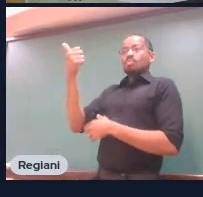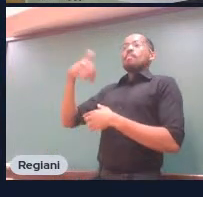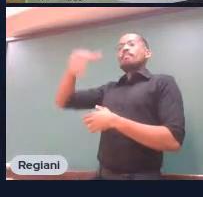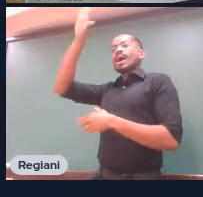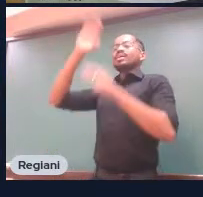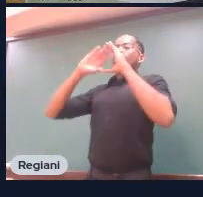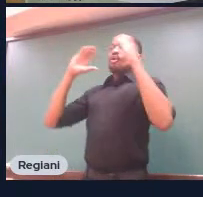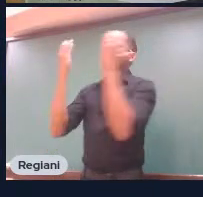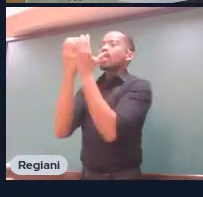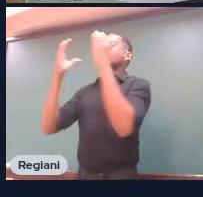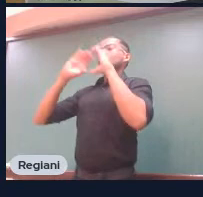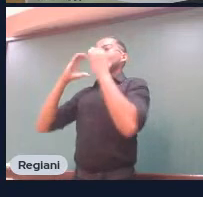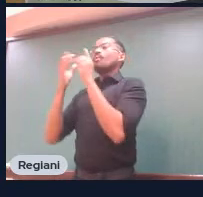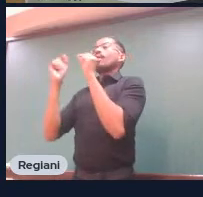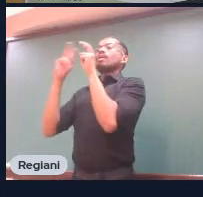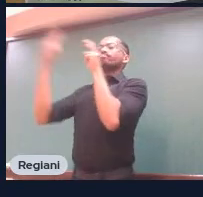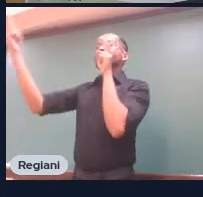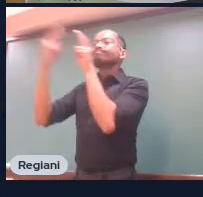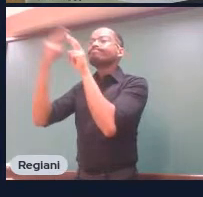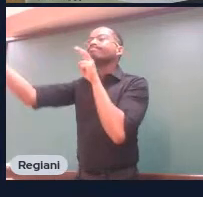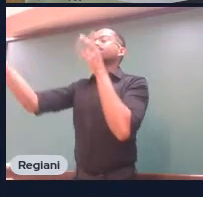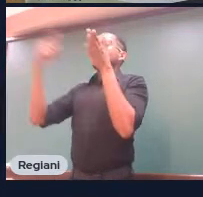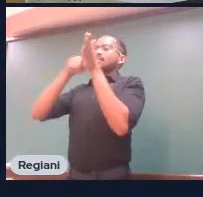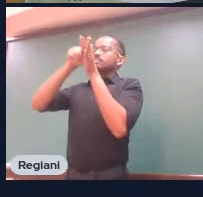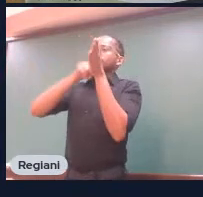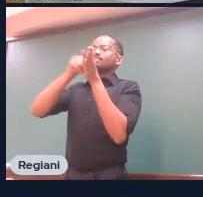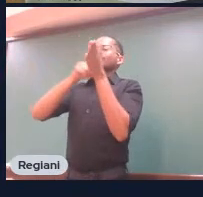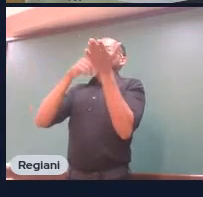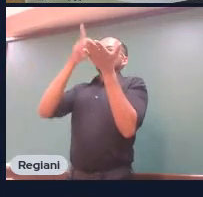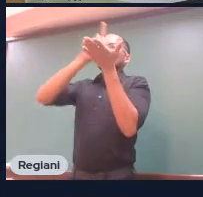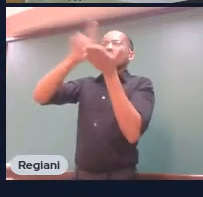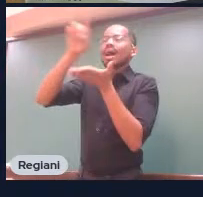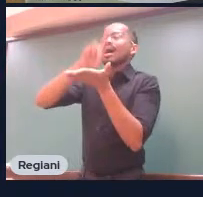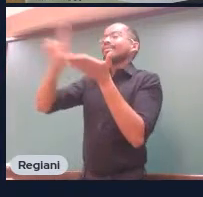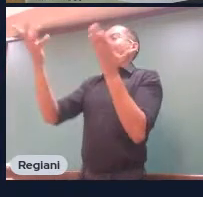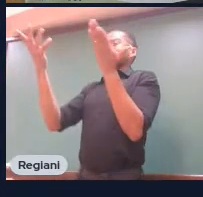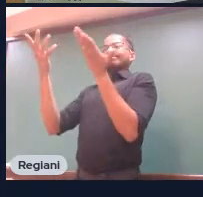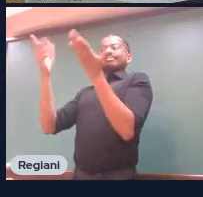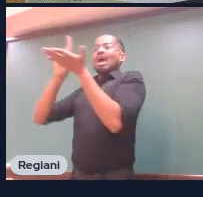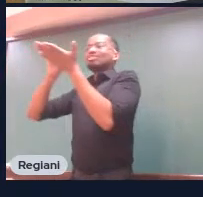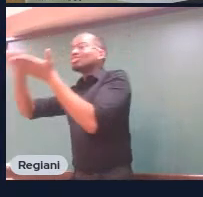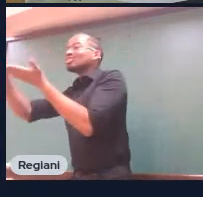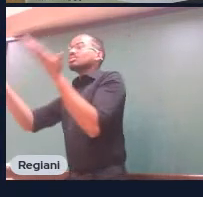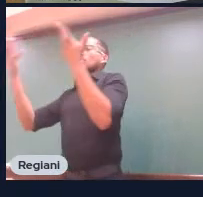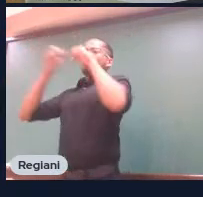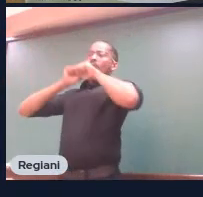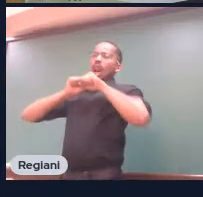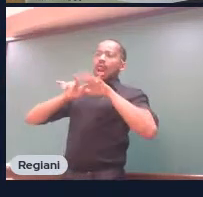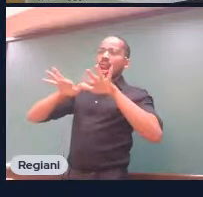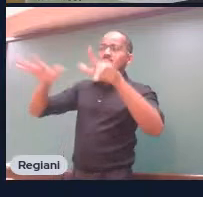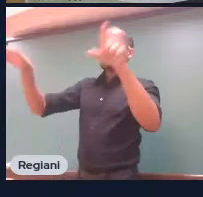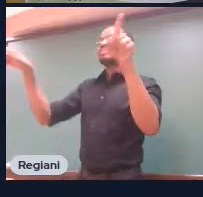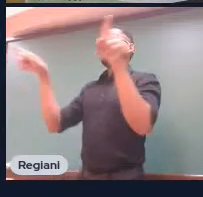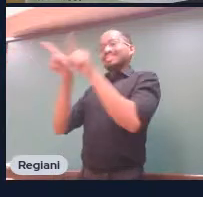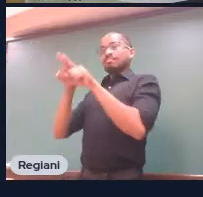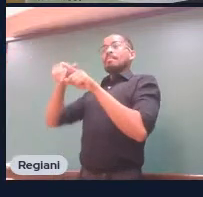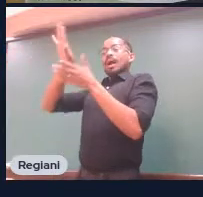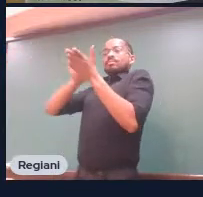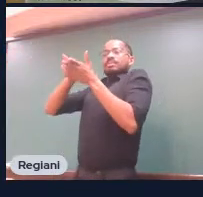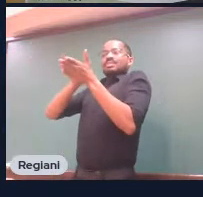conferences, more research articles, more innovative dictionaries, and more metalexicographic research than ever